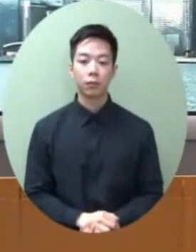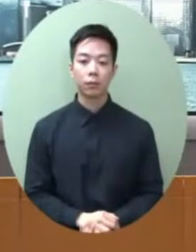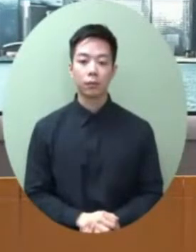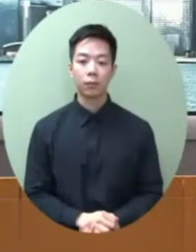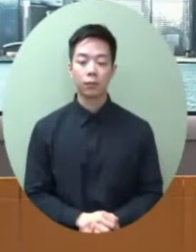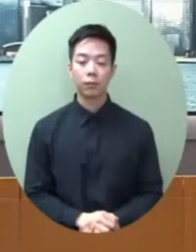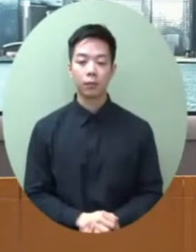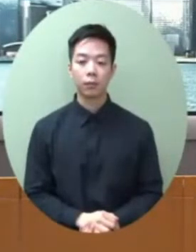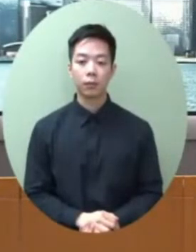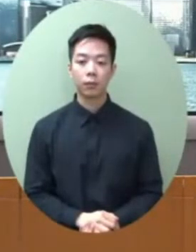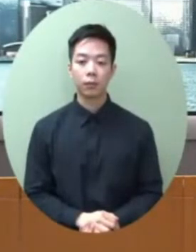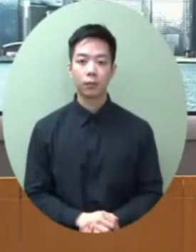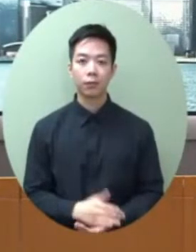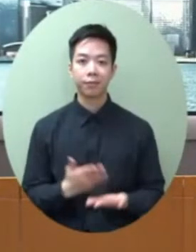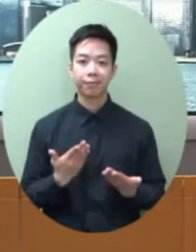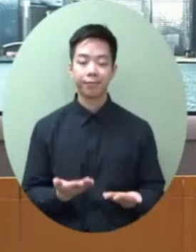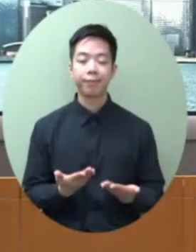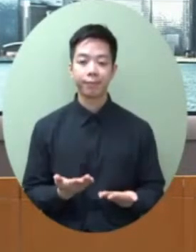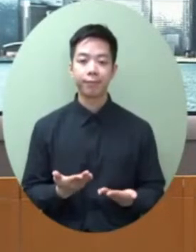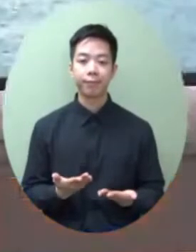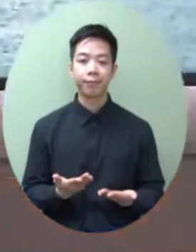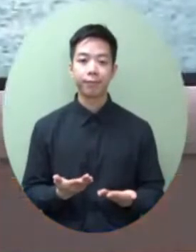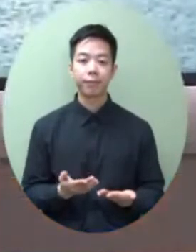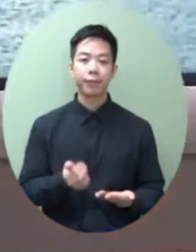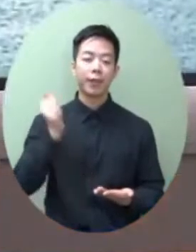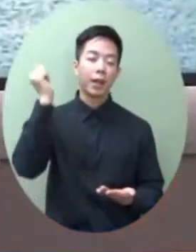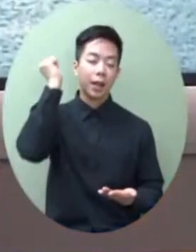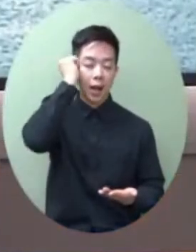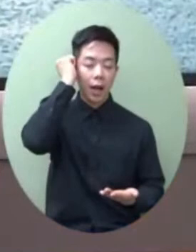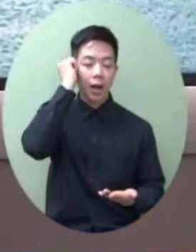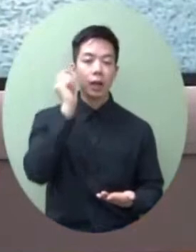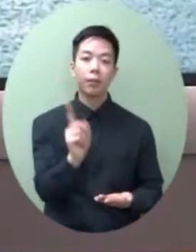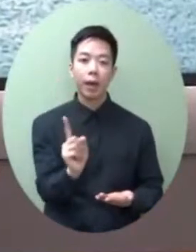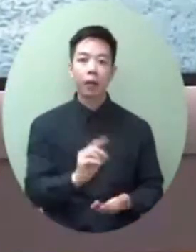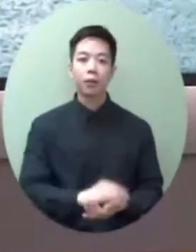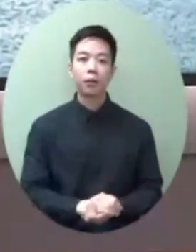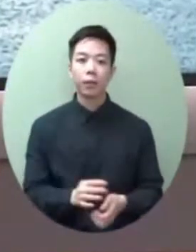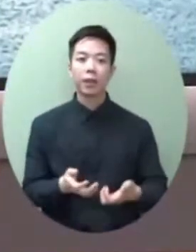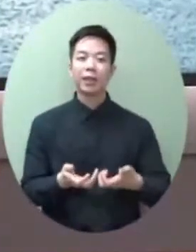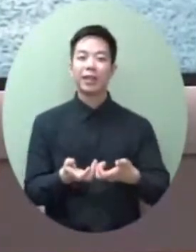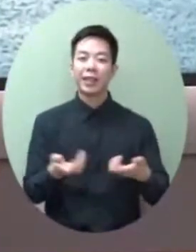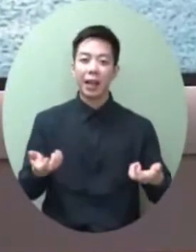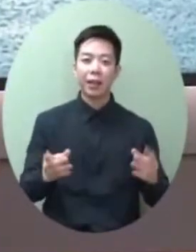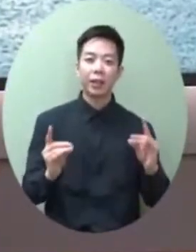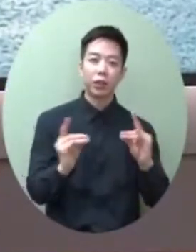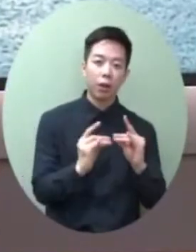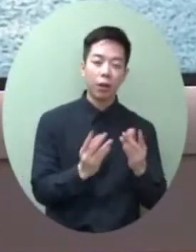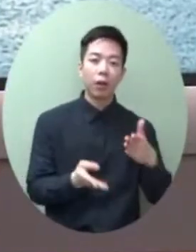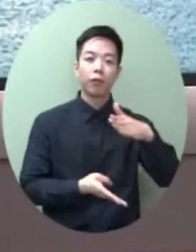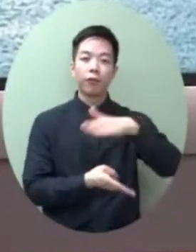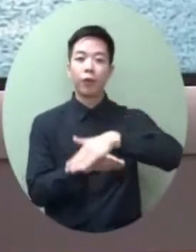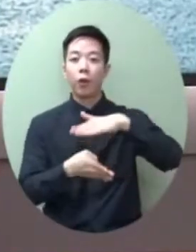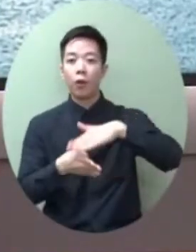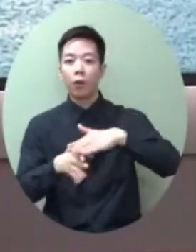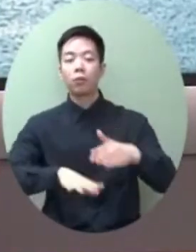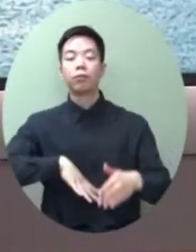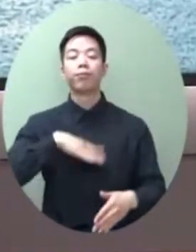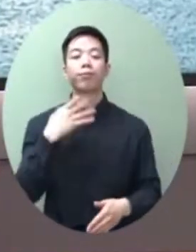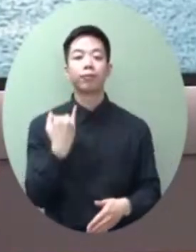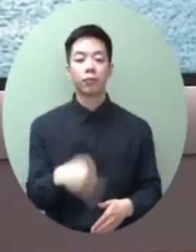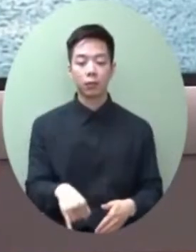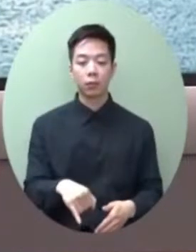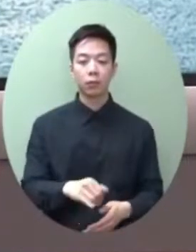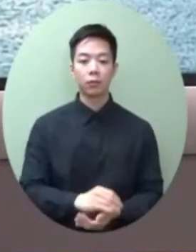to Lei Yu Mun. Well, the biggest challenge will be the lack